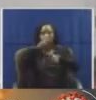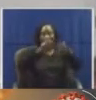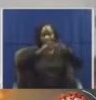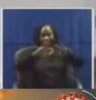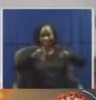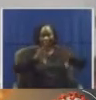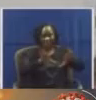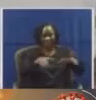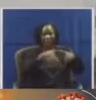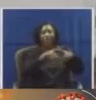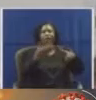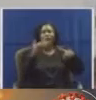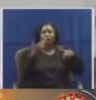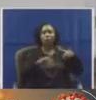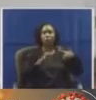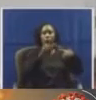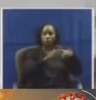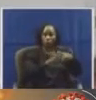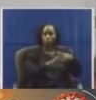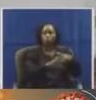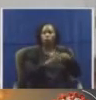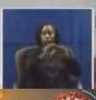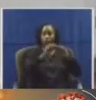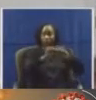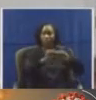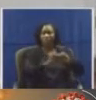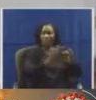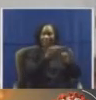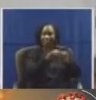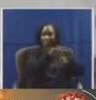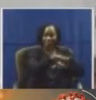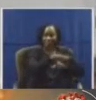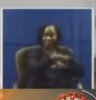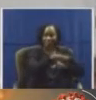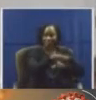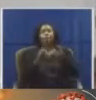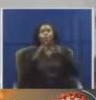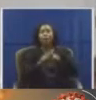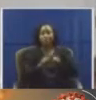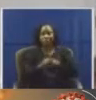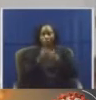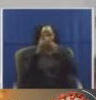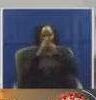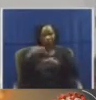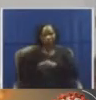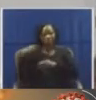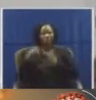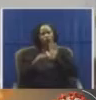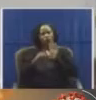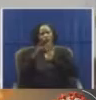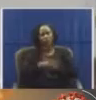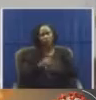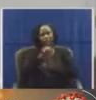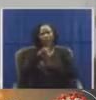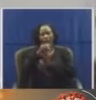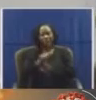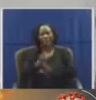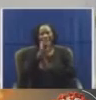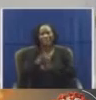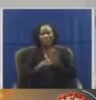you for correcting yourself in that regard. However, Honourable Minister, you indicated that the NPA has still indicated